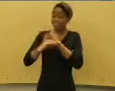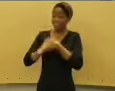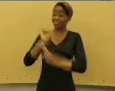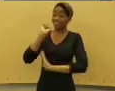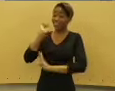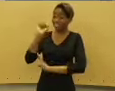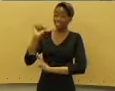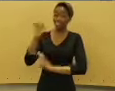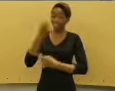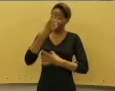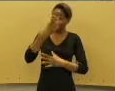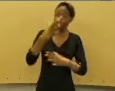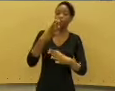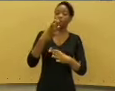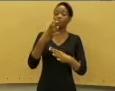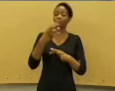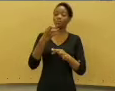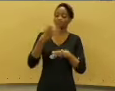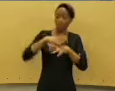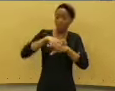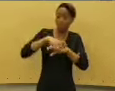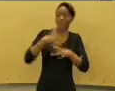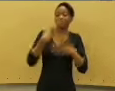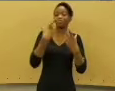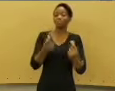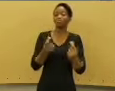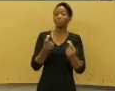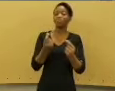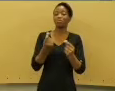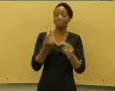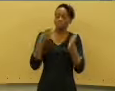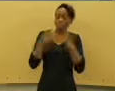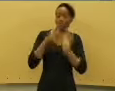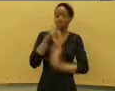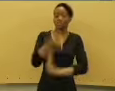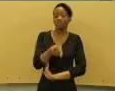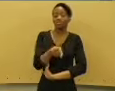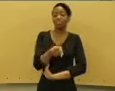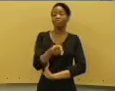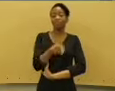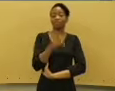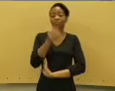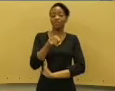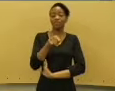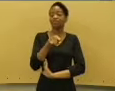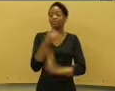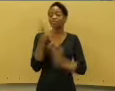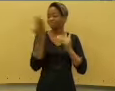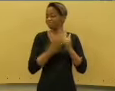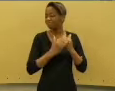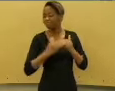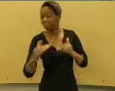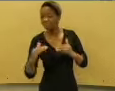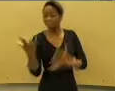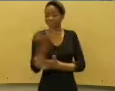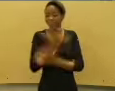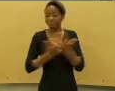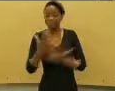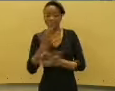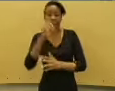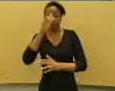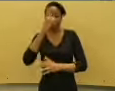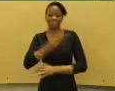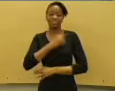the vibrators, you know. So it's a conversation that's always ongoing with my daughter. And